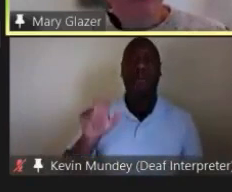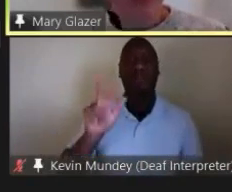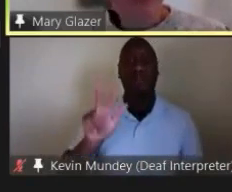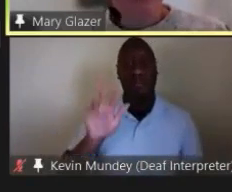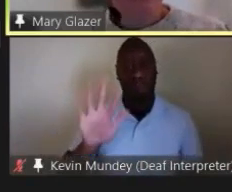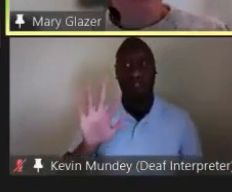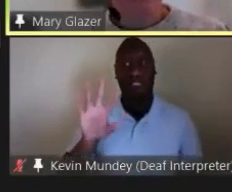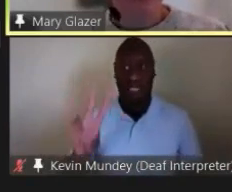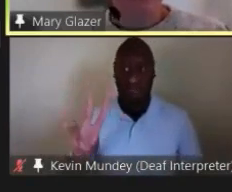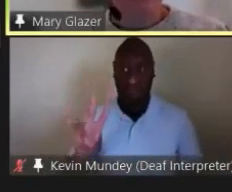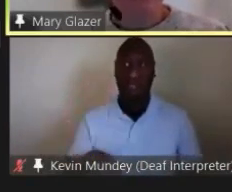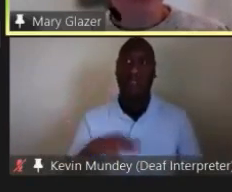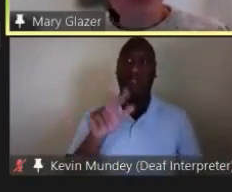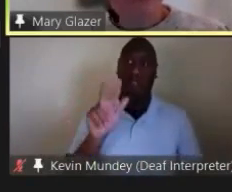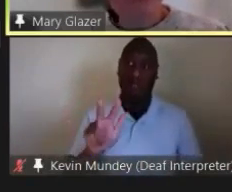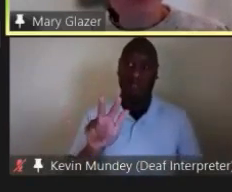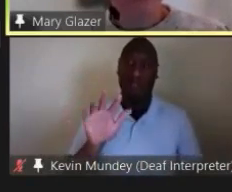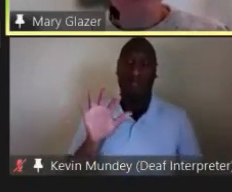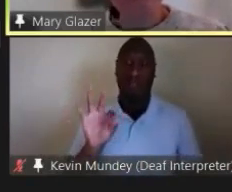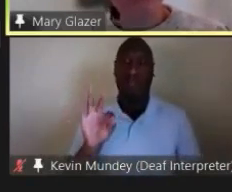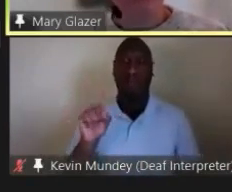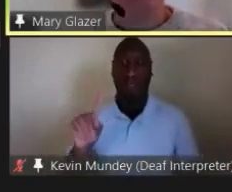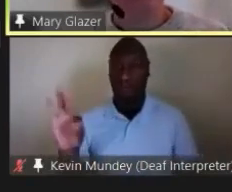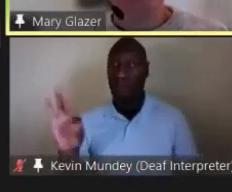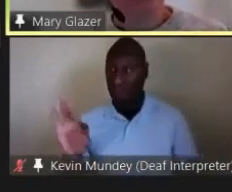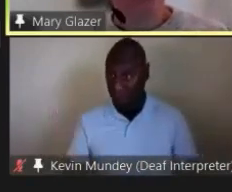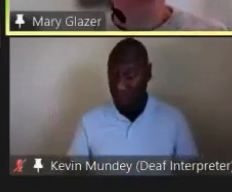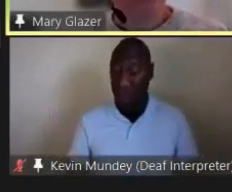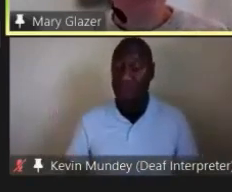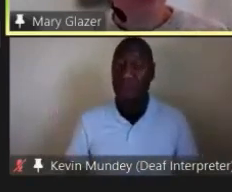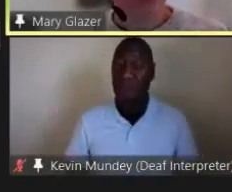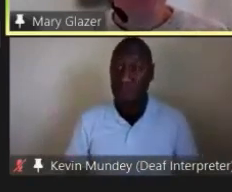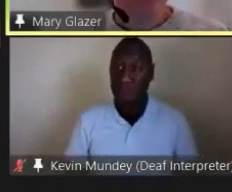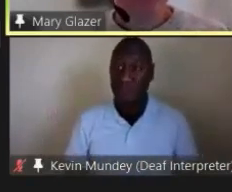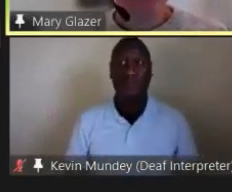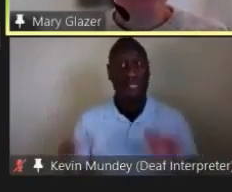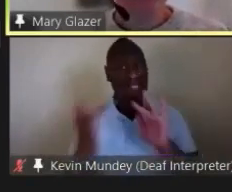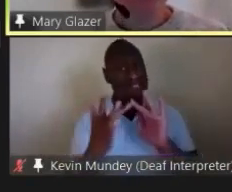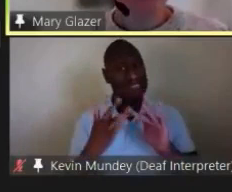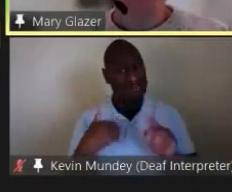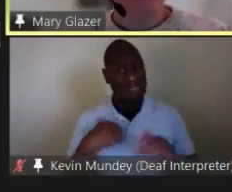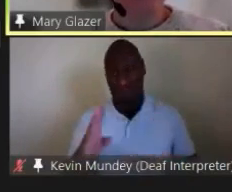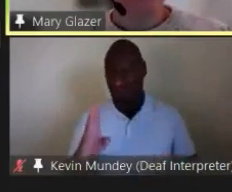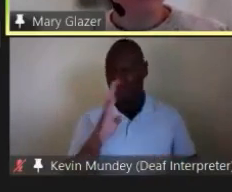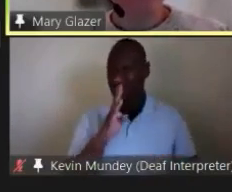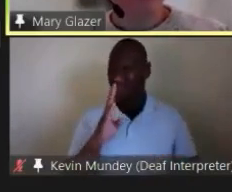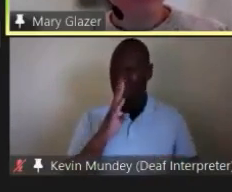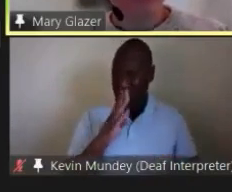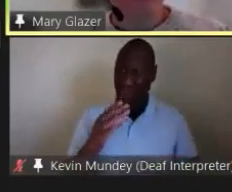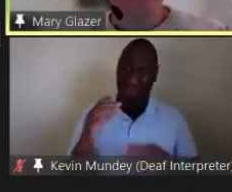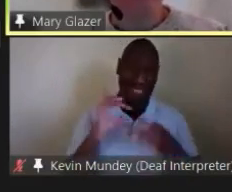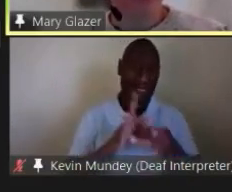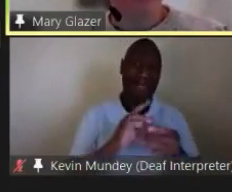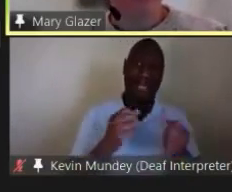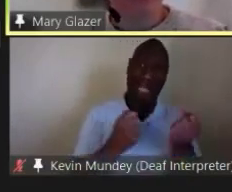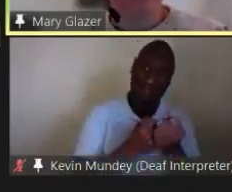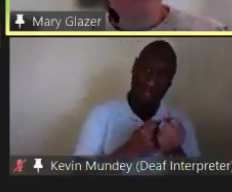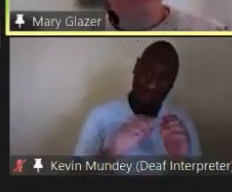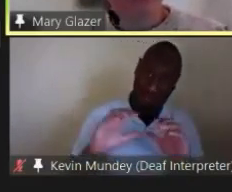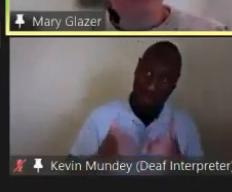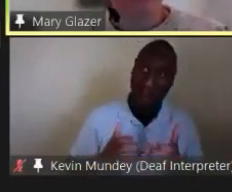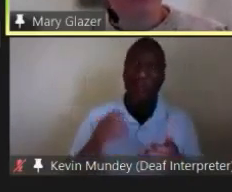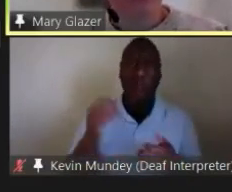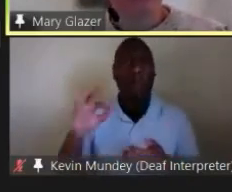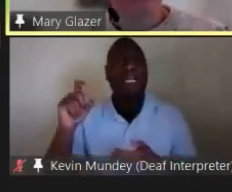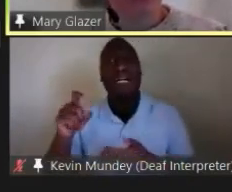267-357-3919. You can also reach out to me if you'd like to learn more about our advocacy group or need help connecting with